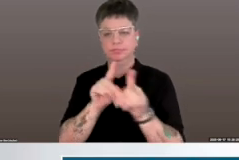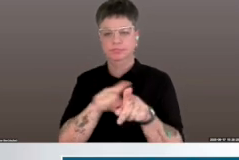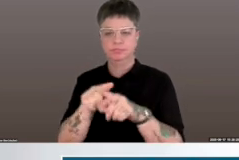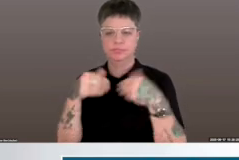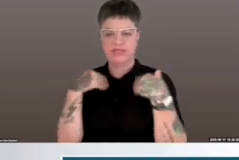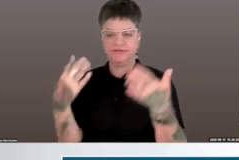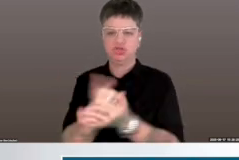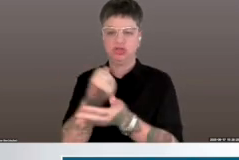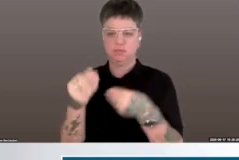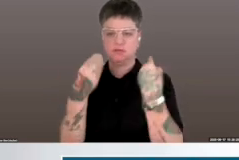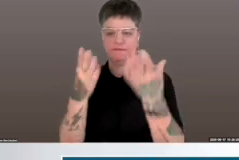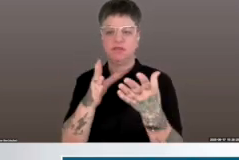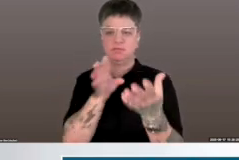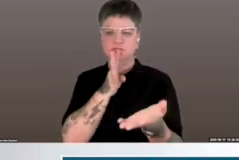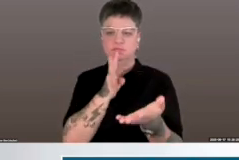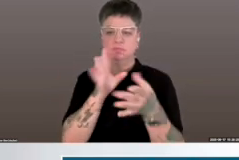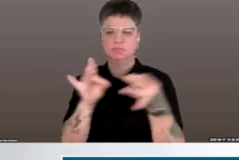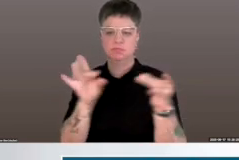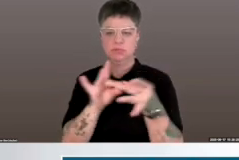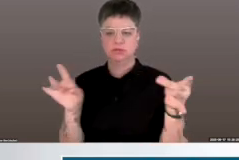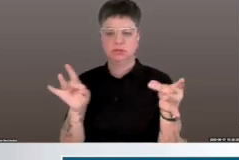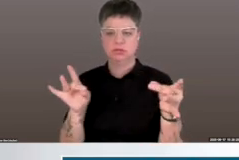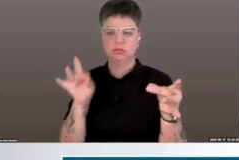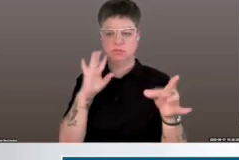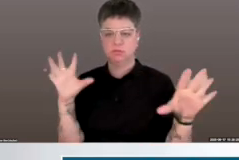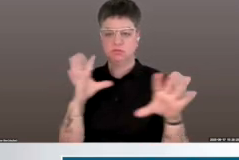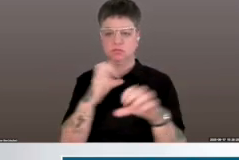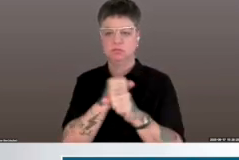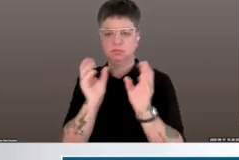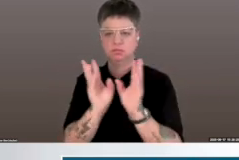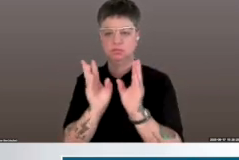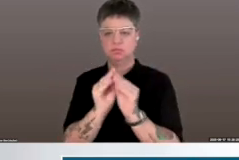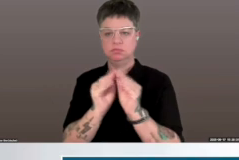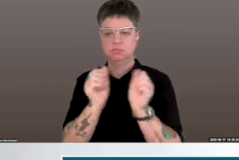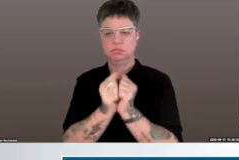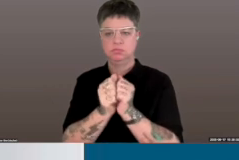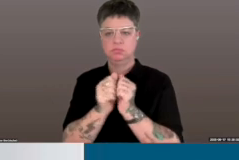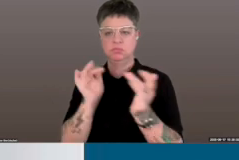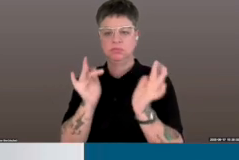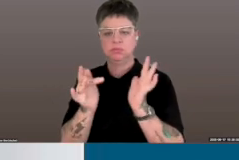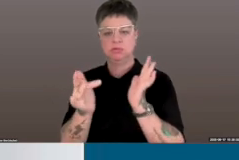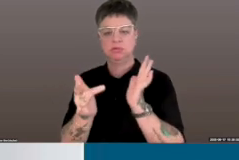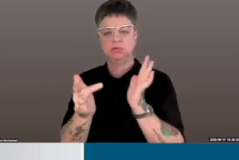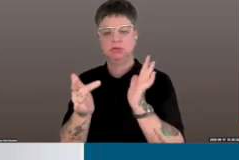to provide verbal comments. I'll wrap up our meeting with our contact slide.